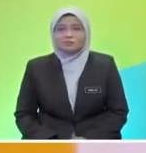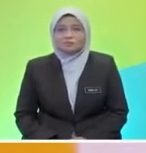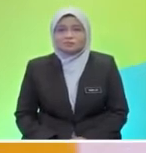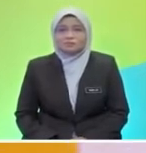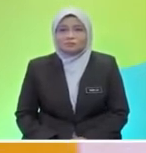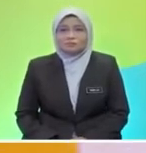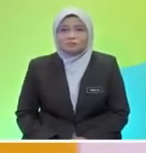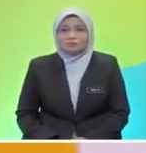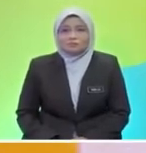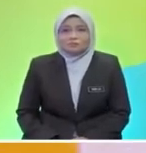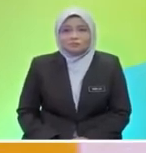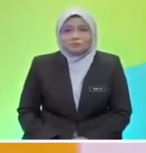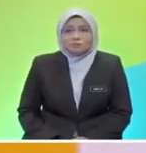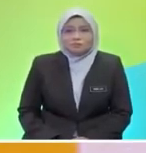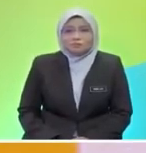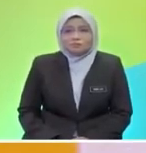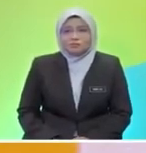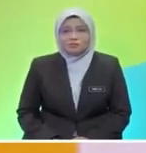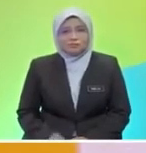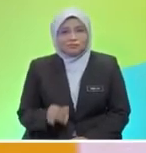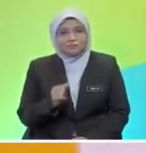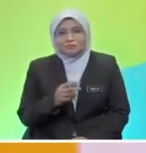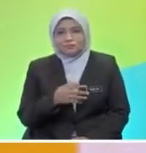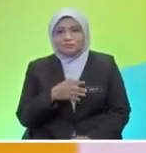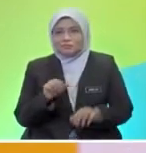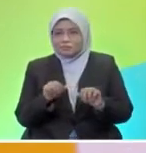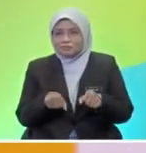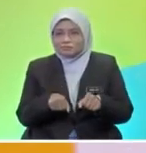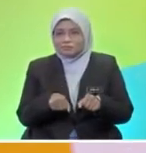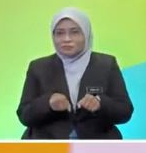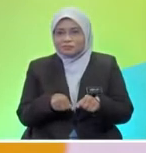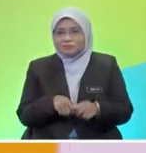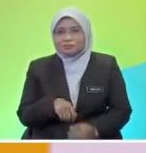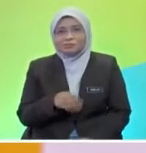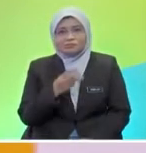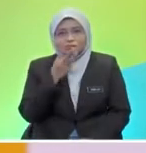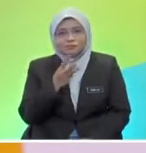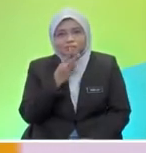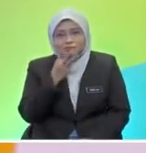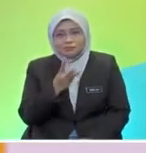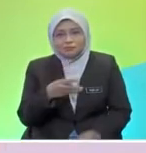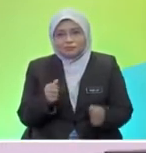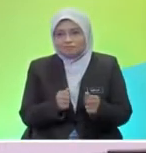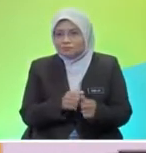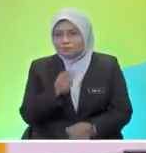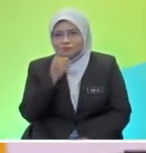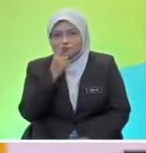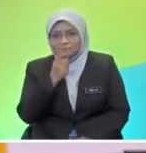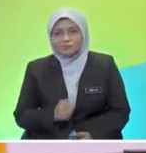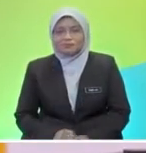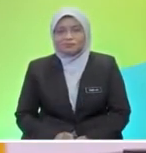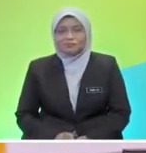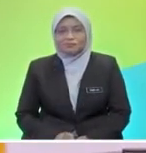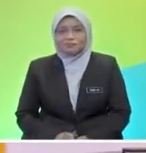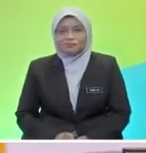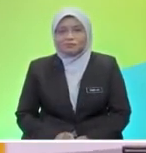It smells so nice. I can smell it with my nose. I can even see the colors